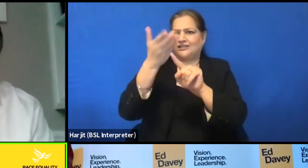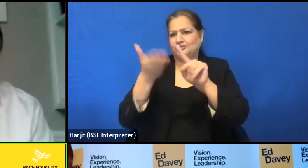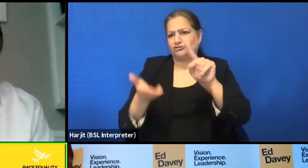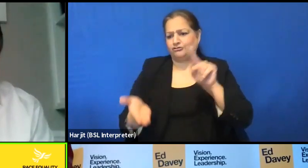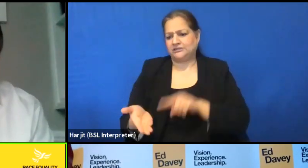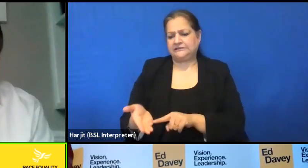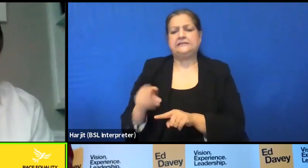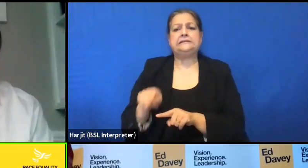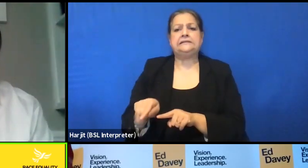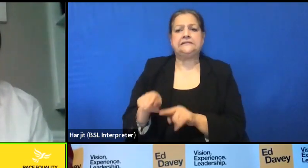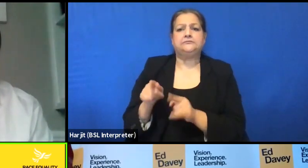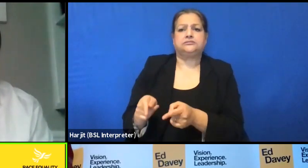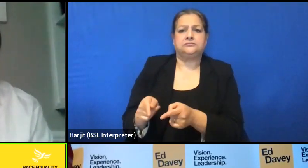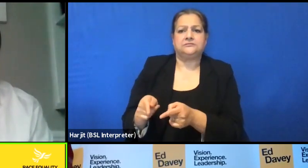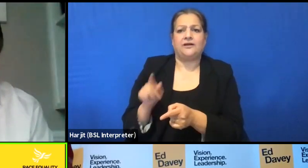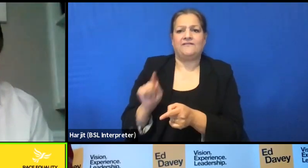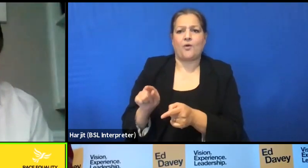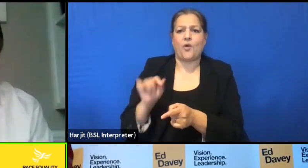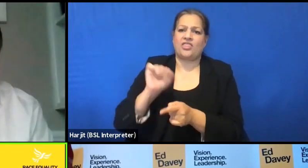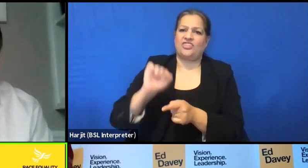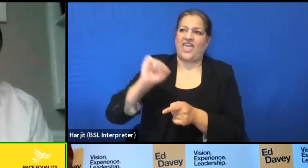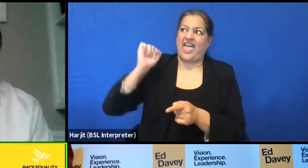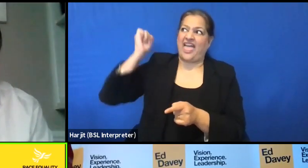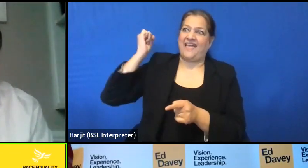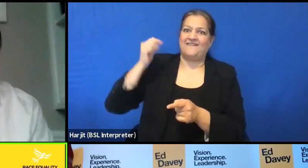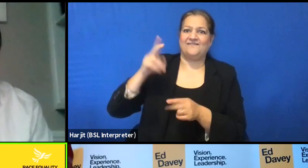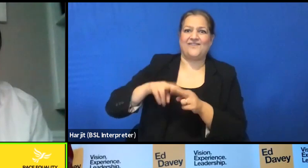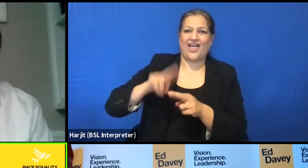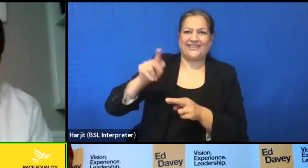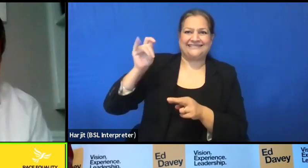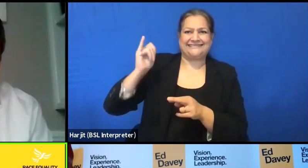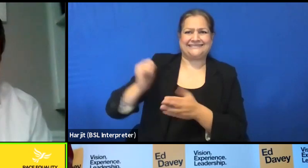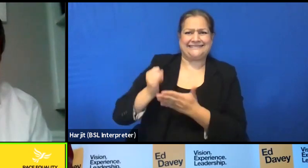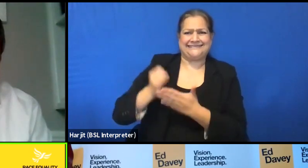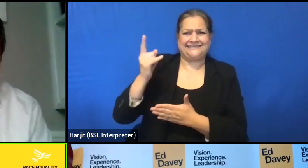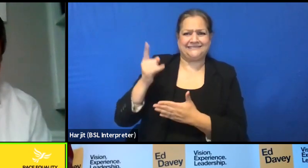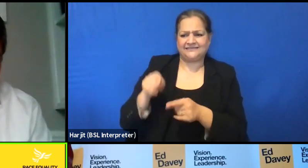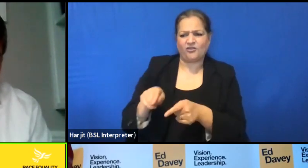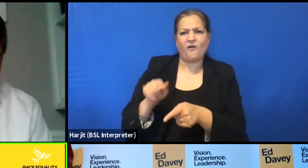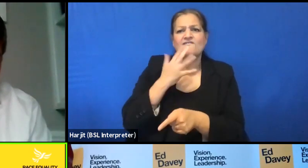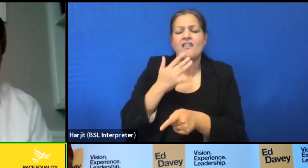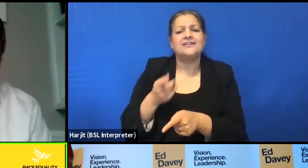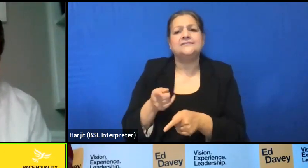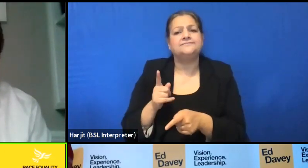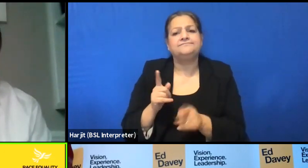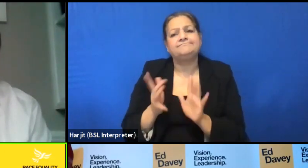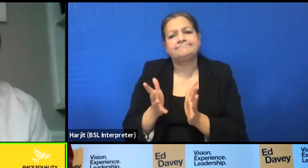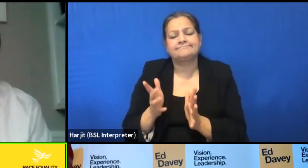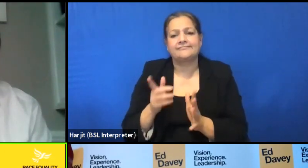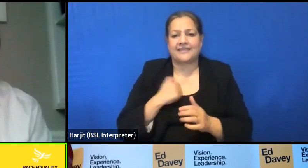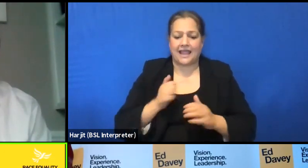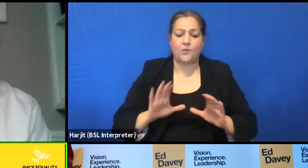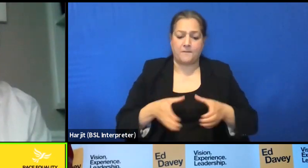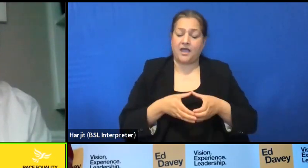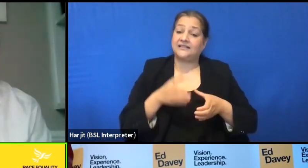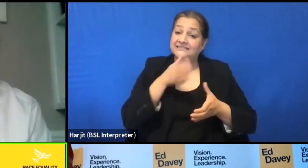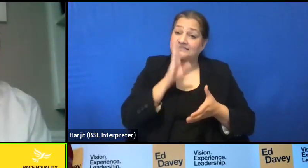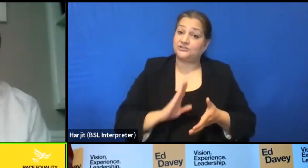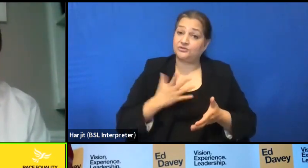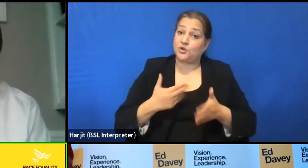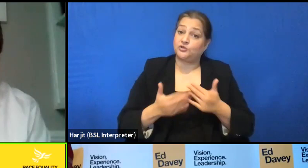why hopefully they support the Liberal Democrats is because they recognize that this is a problem and that we are a party serious about solving this problem. But